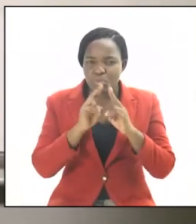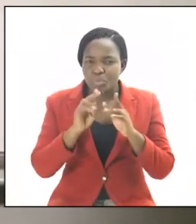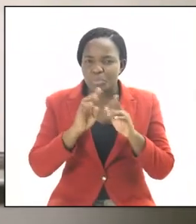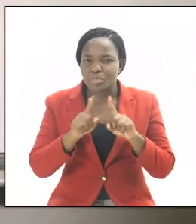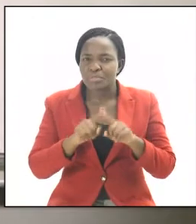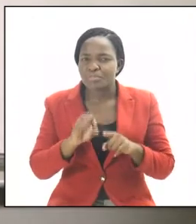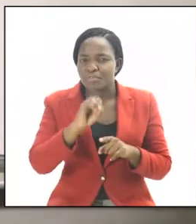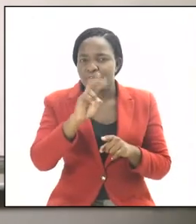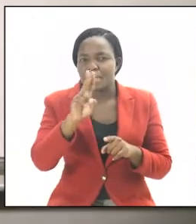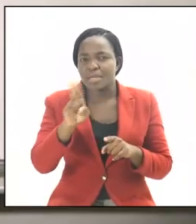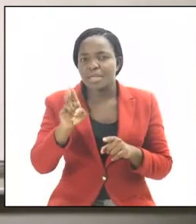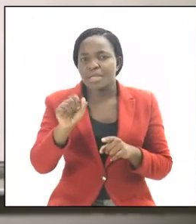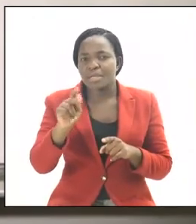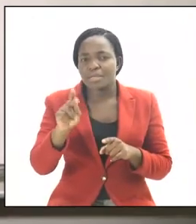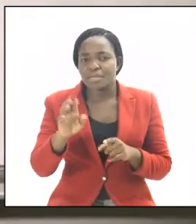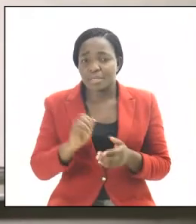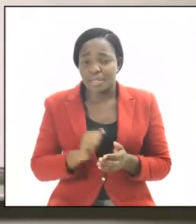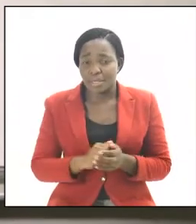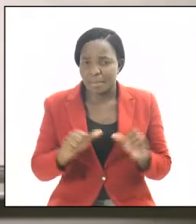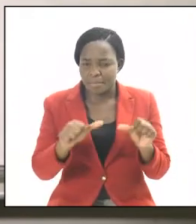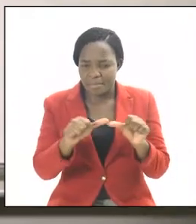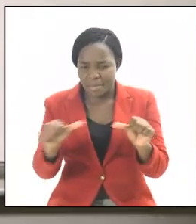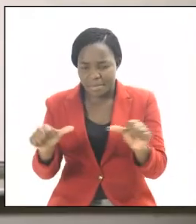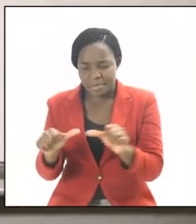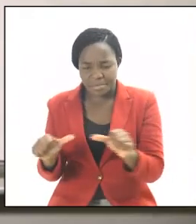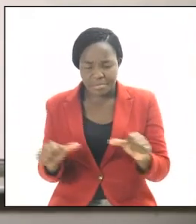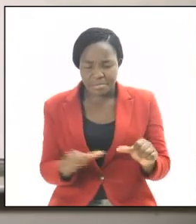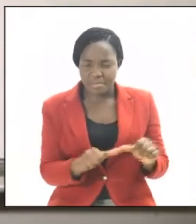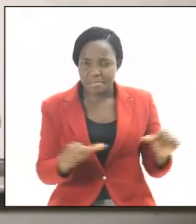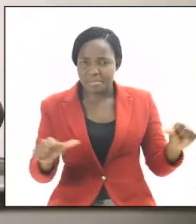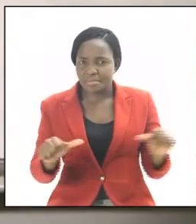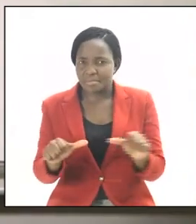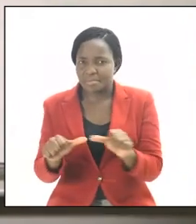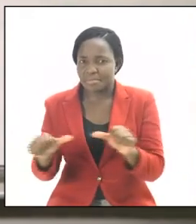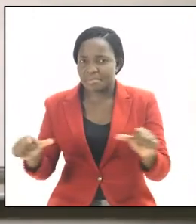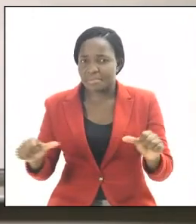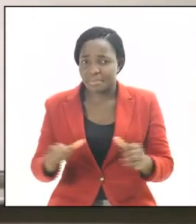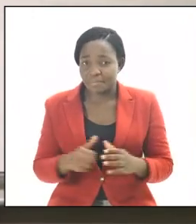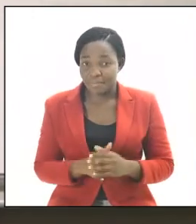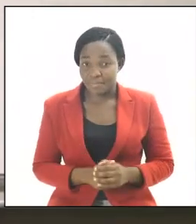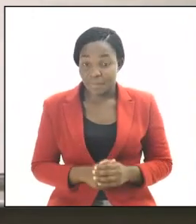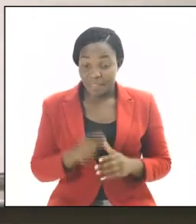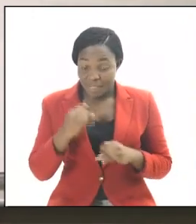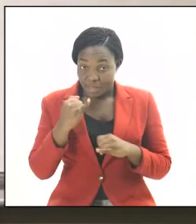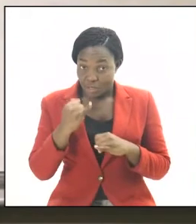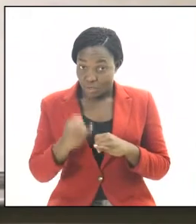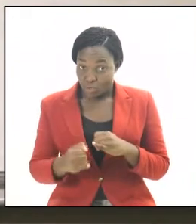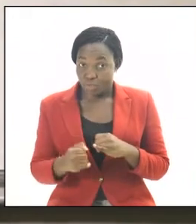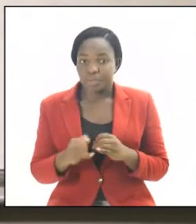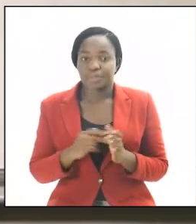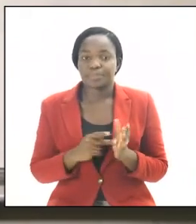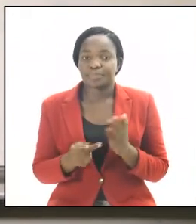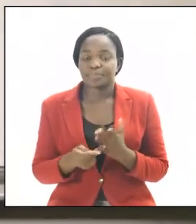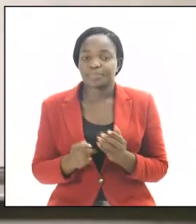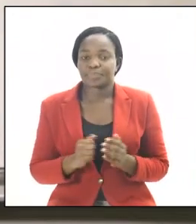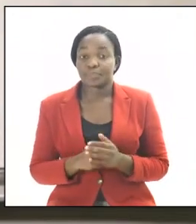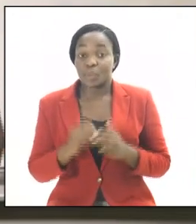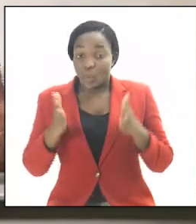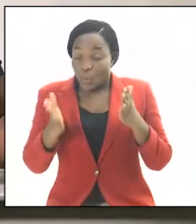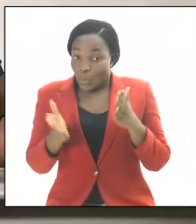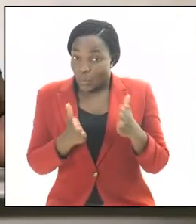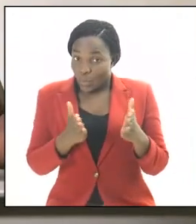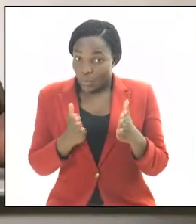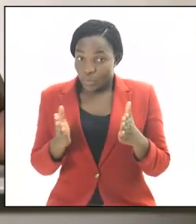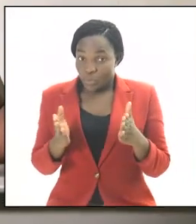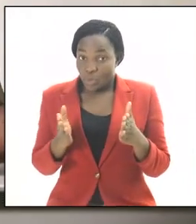That's a scientific word for the measuring of different shapes. This is our last lesson, and we plan to bring